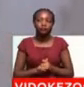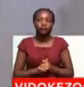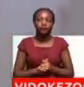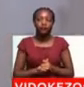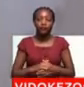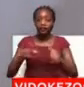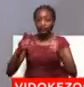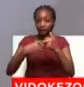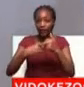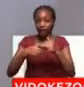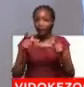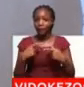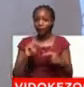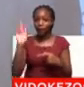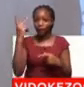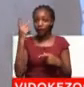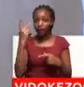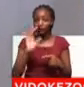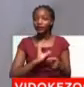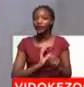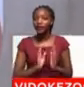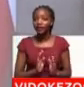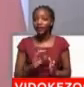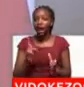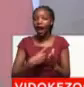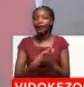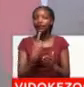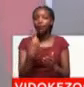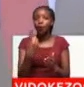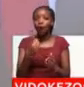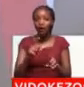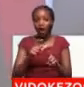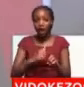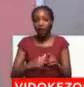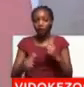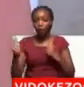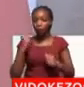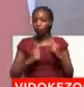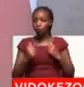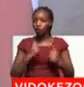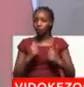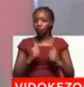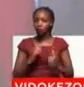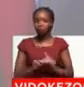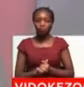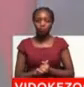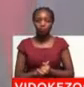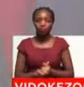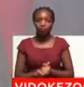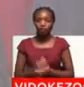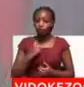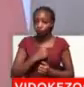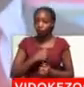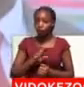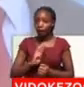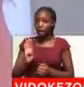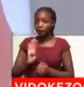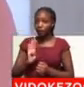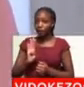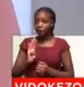are Kenyans, or the remaining one is a Burundian national. All the